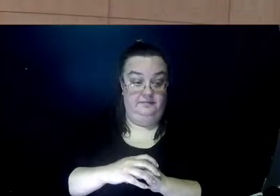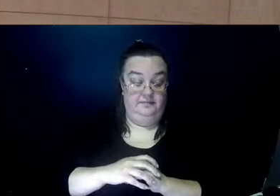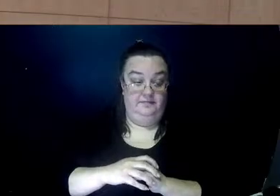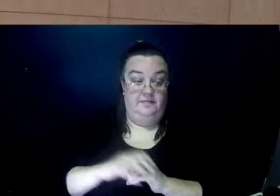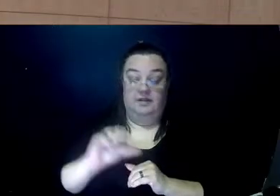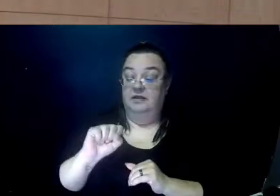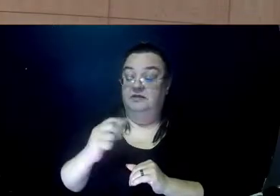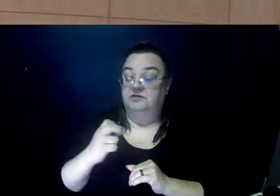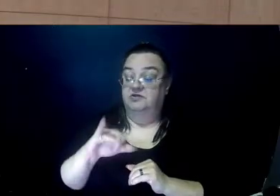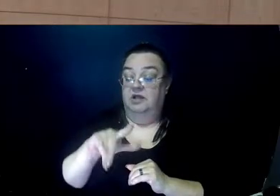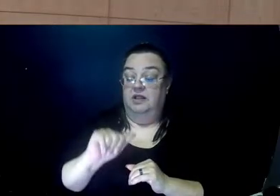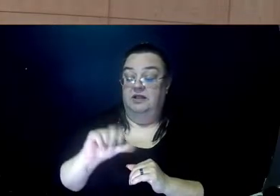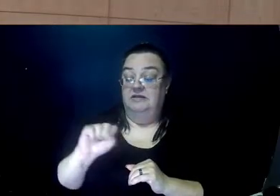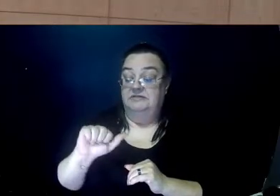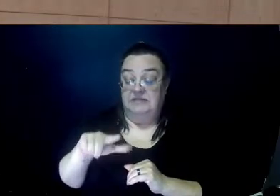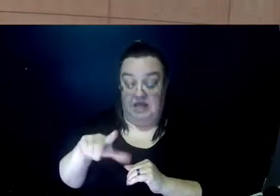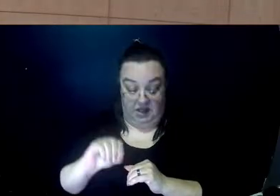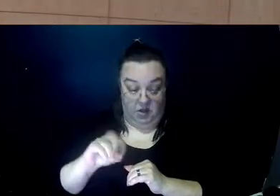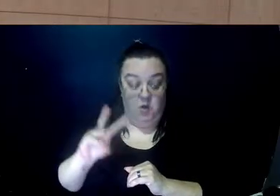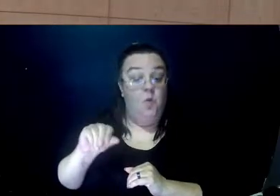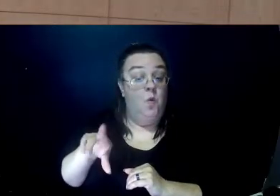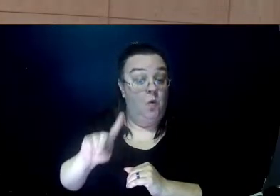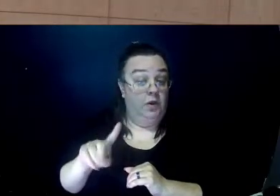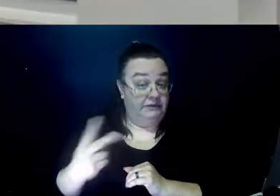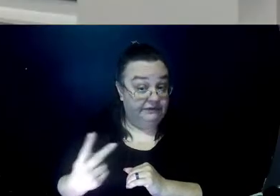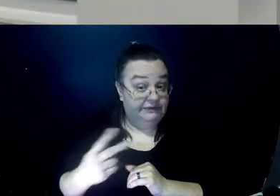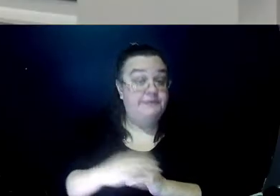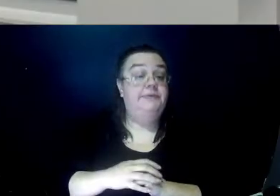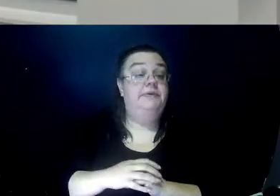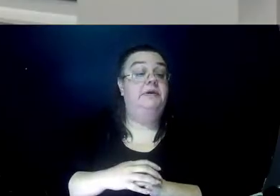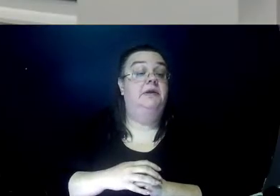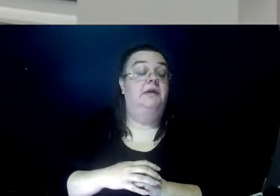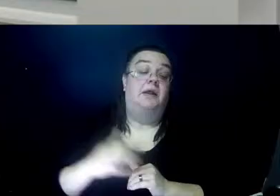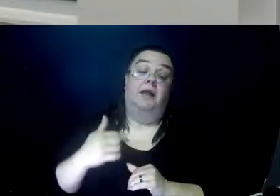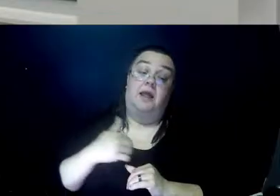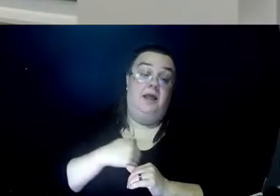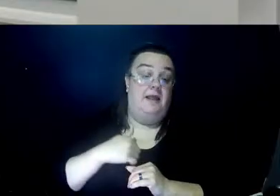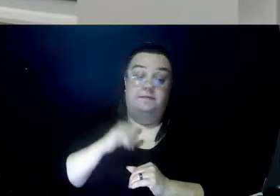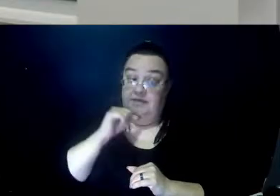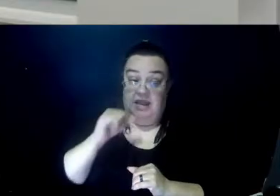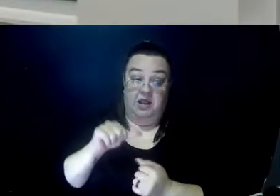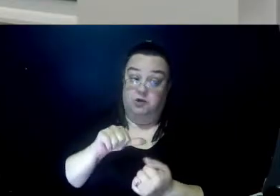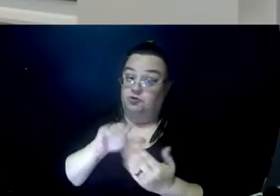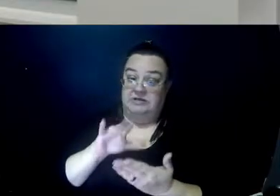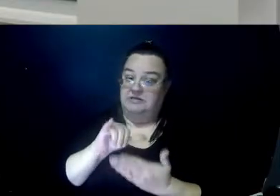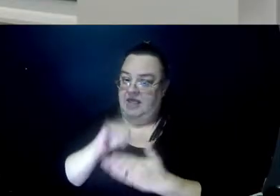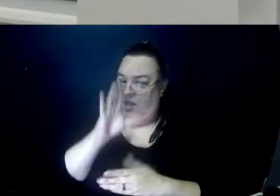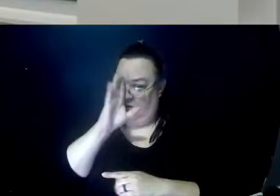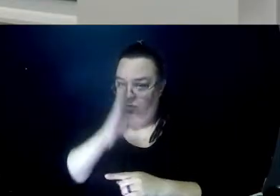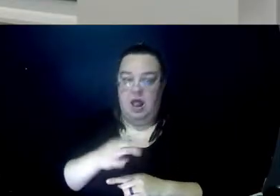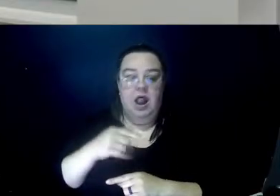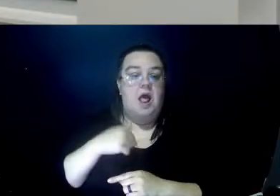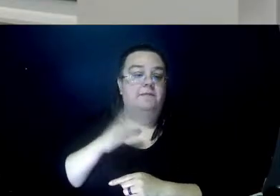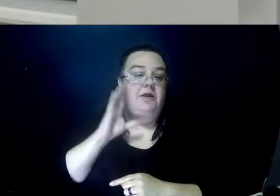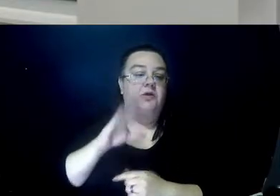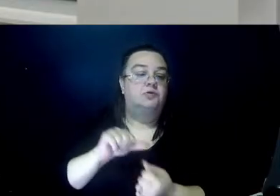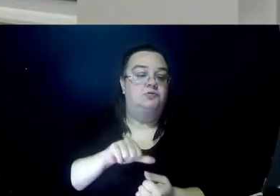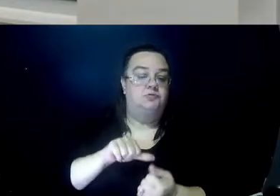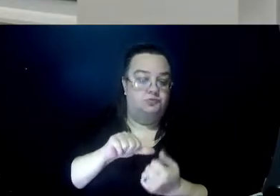Sheila Tello, Ward 2. I'm not going to address that directly. I'm going to address the